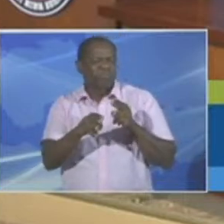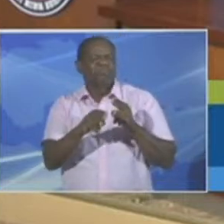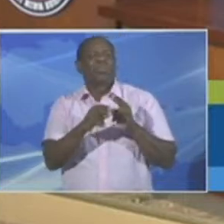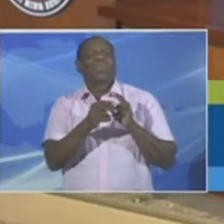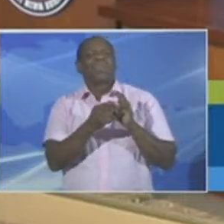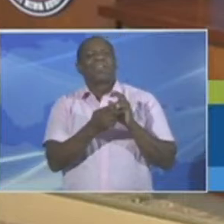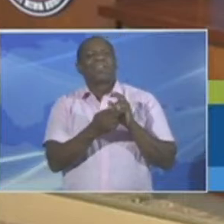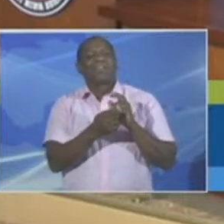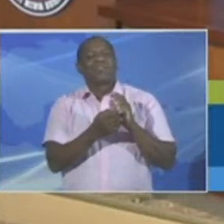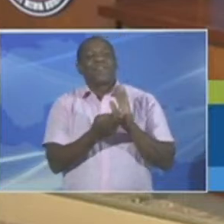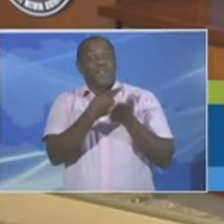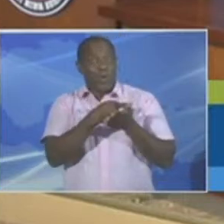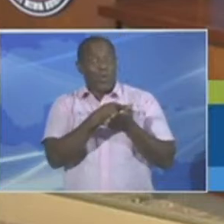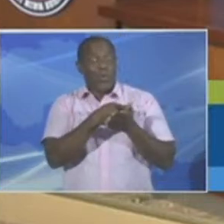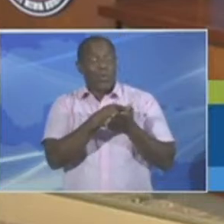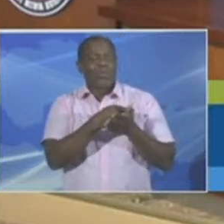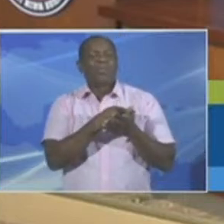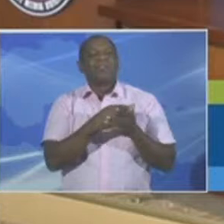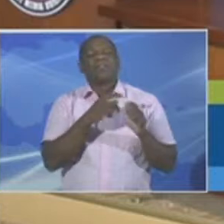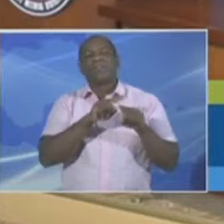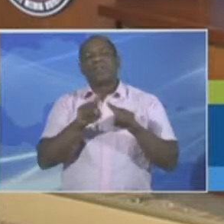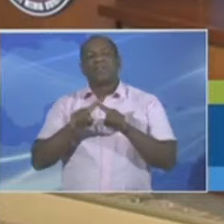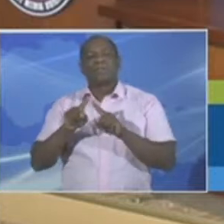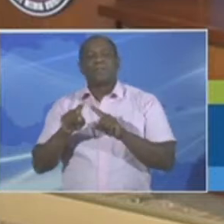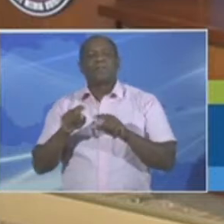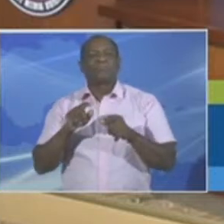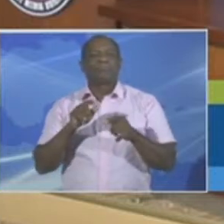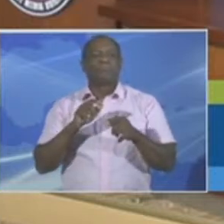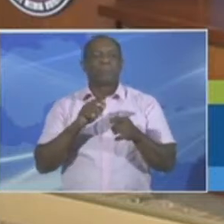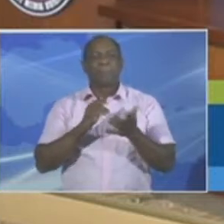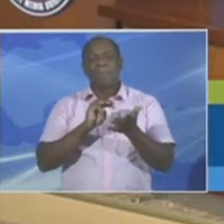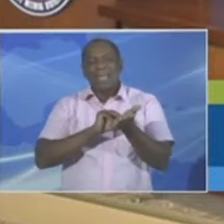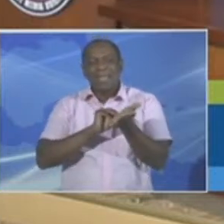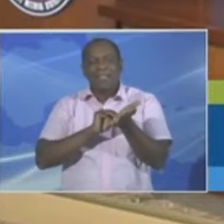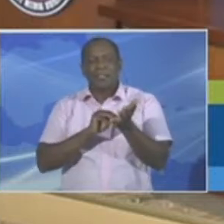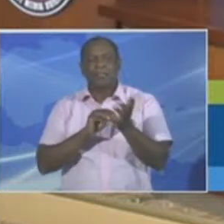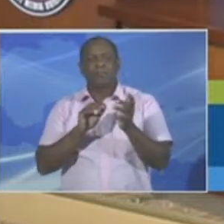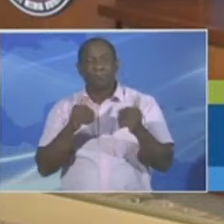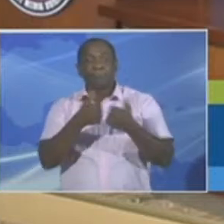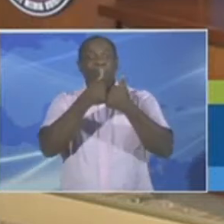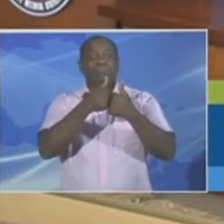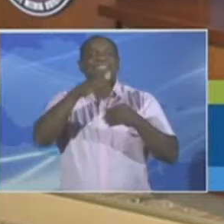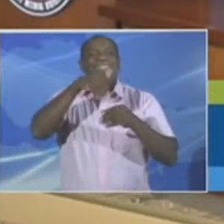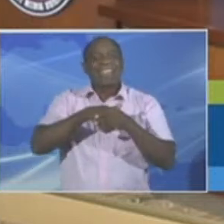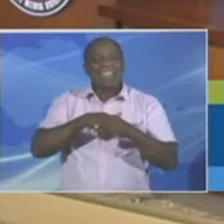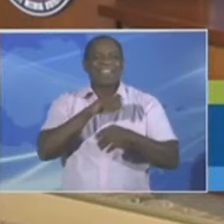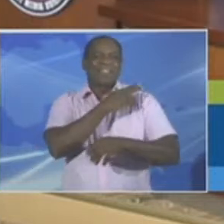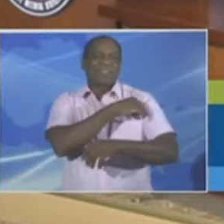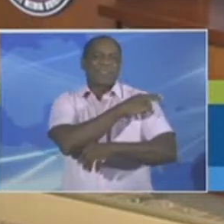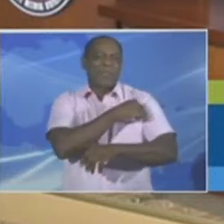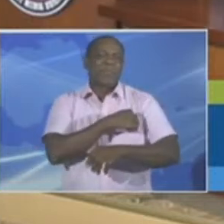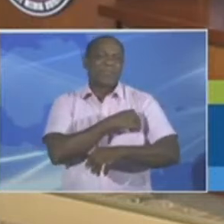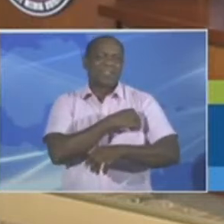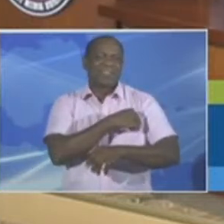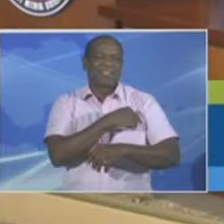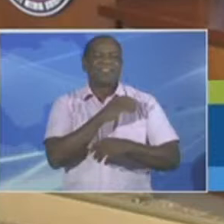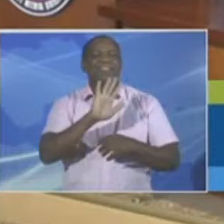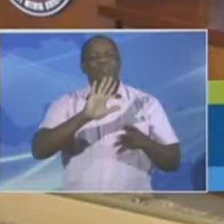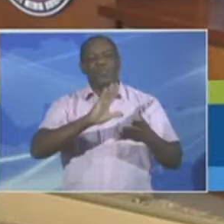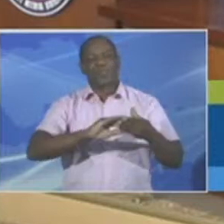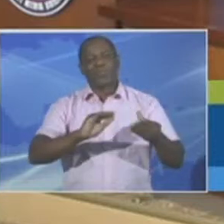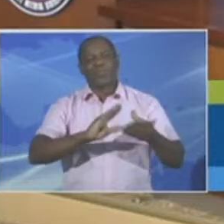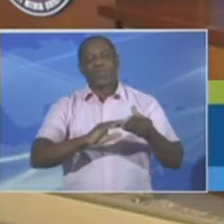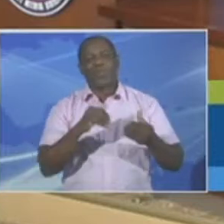this time at the hospital that she oversees, the clinical story.